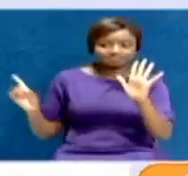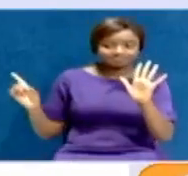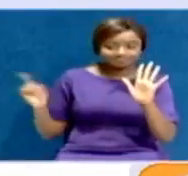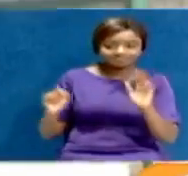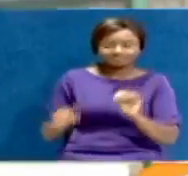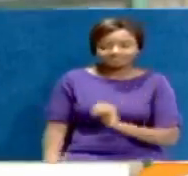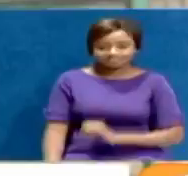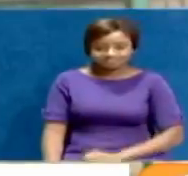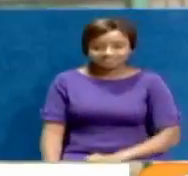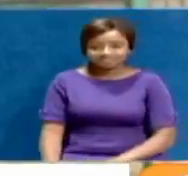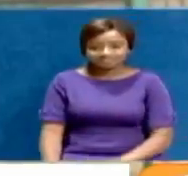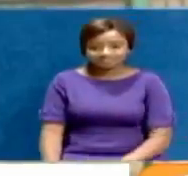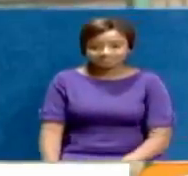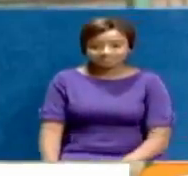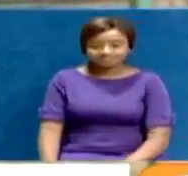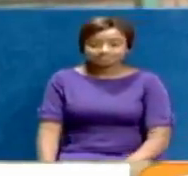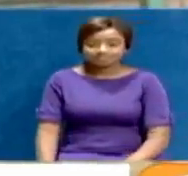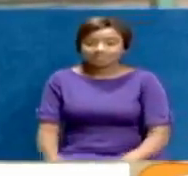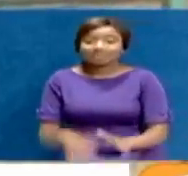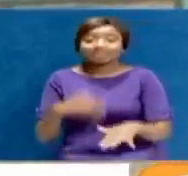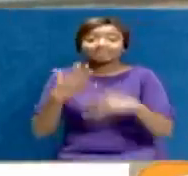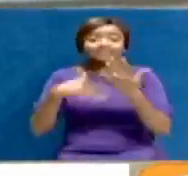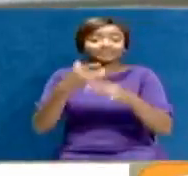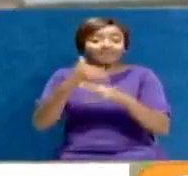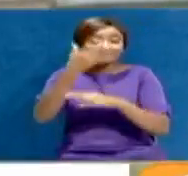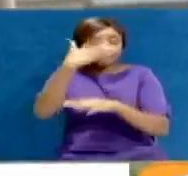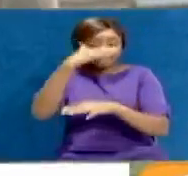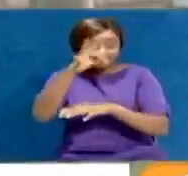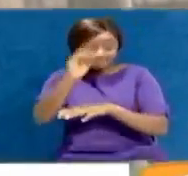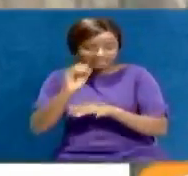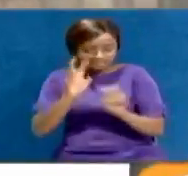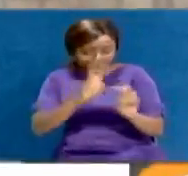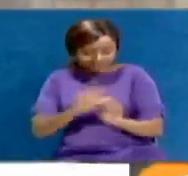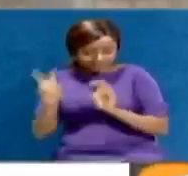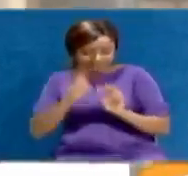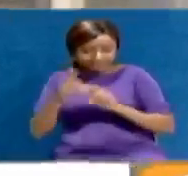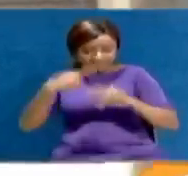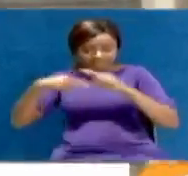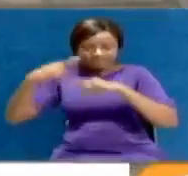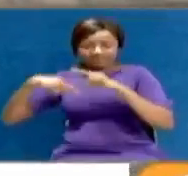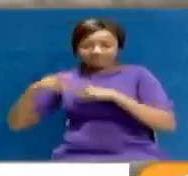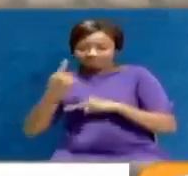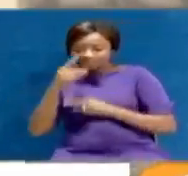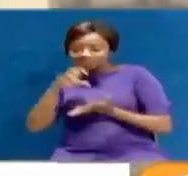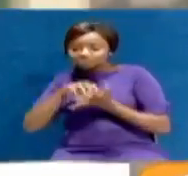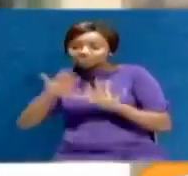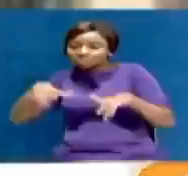where possible. The directive will be reviewed upon an assessment of the situation in the county